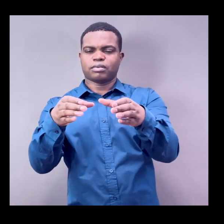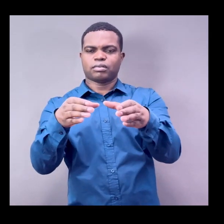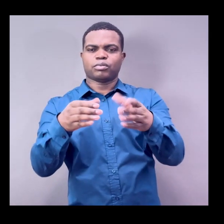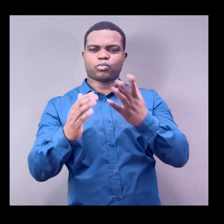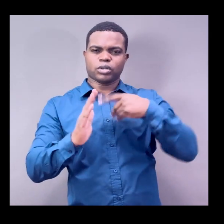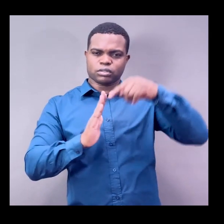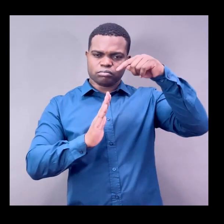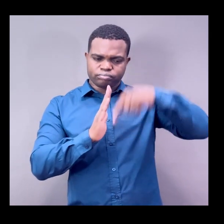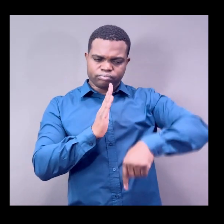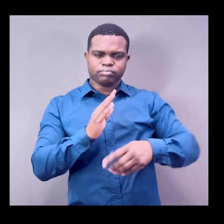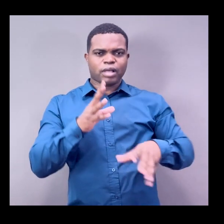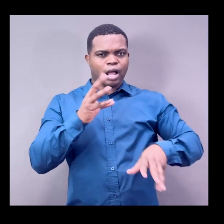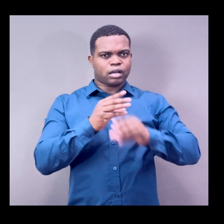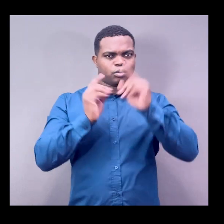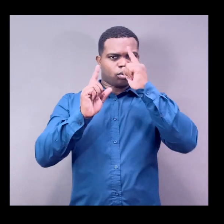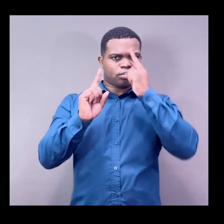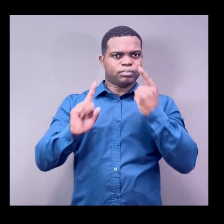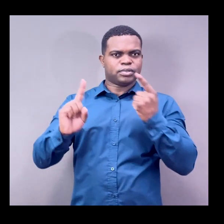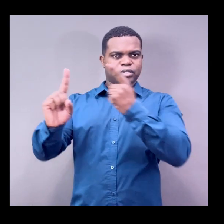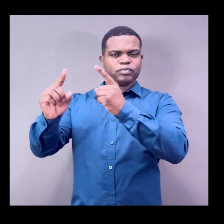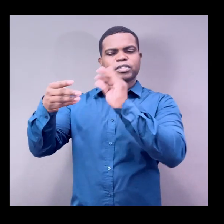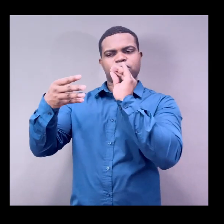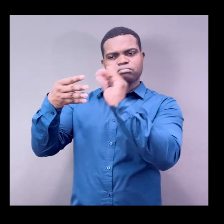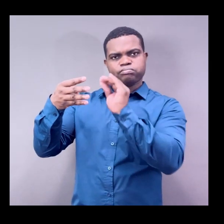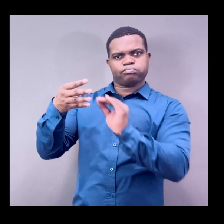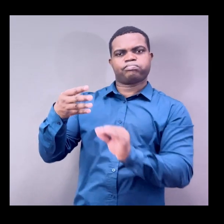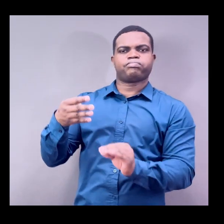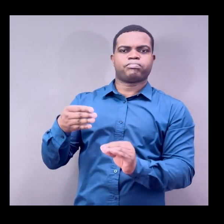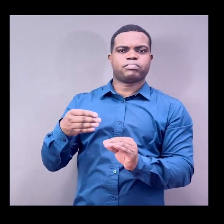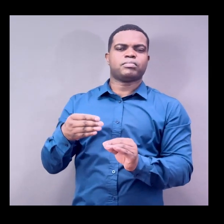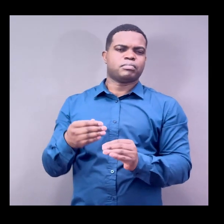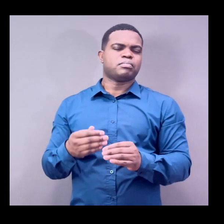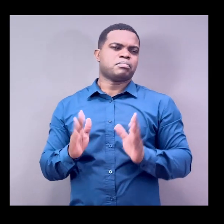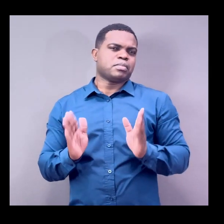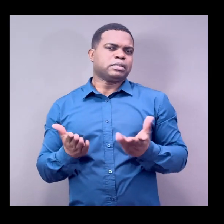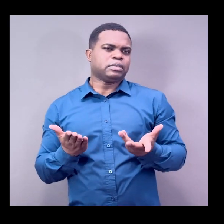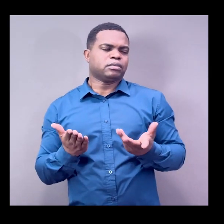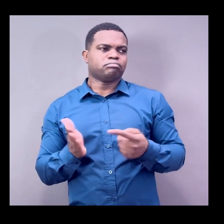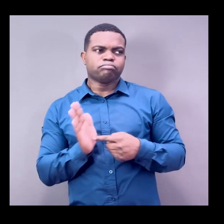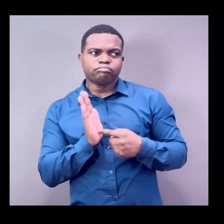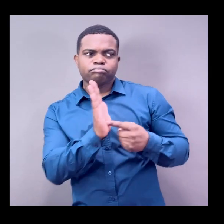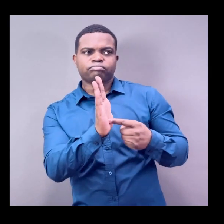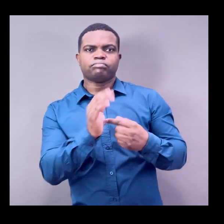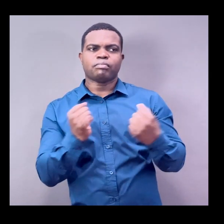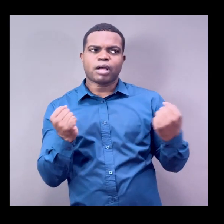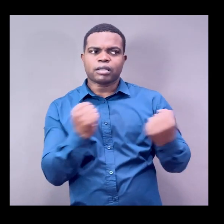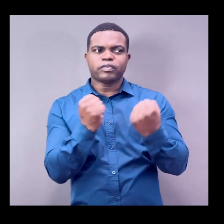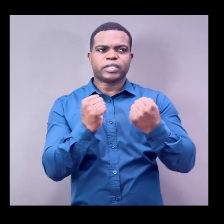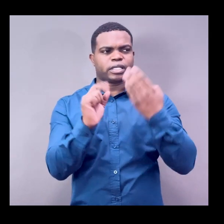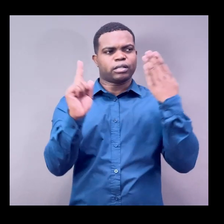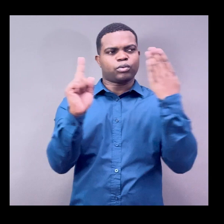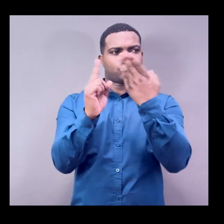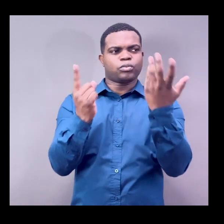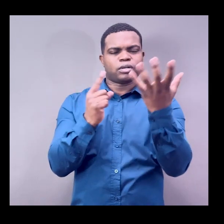more comprehensive by adding the objectives to it and the activity, as well as